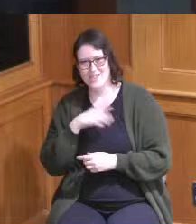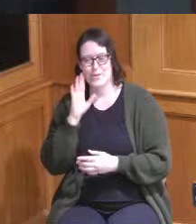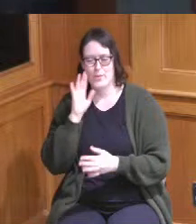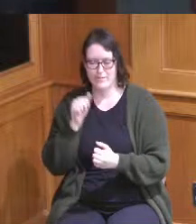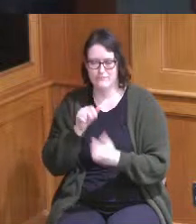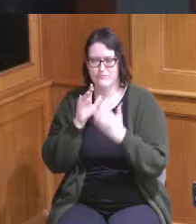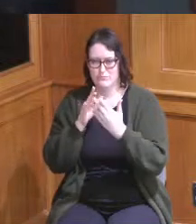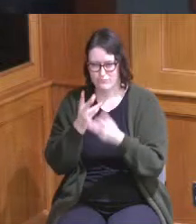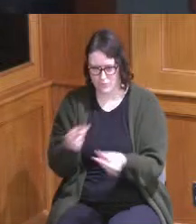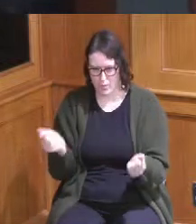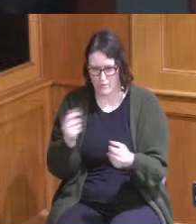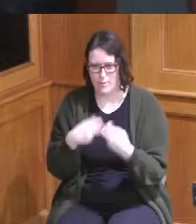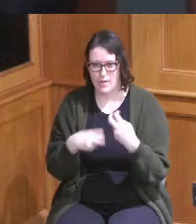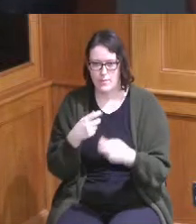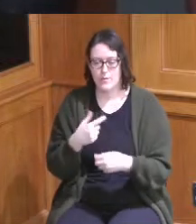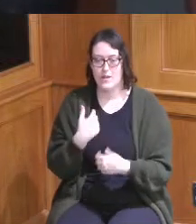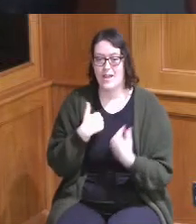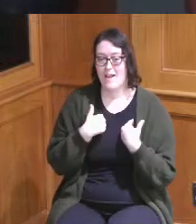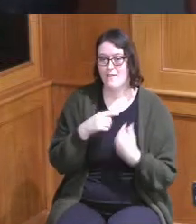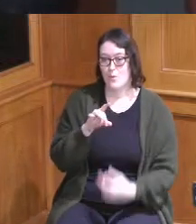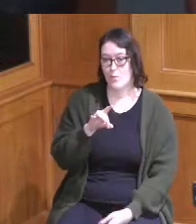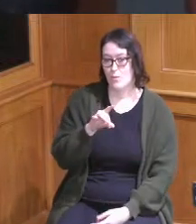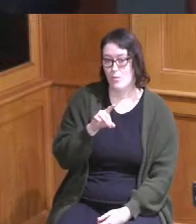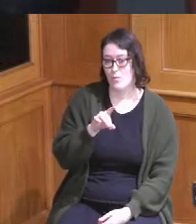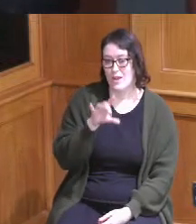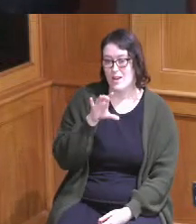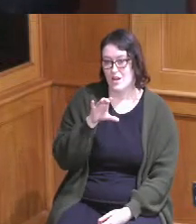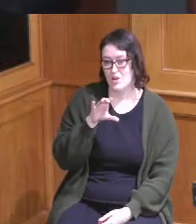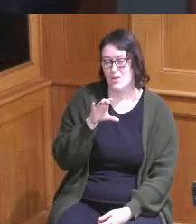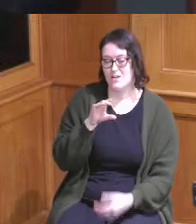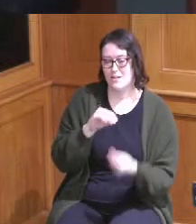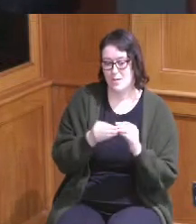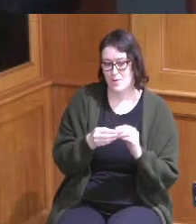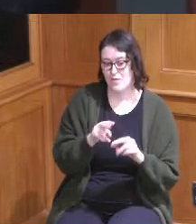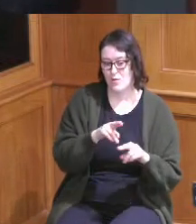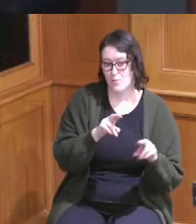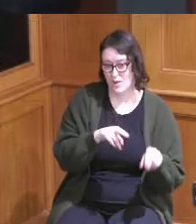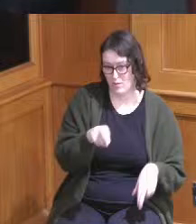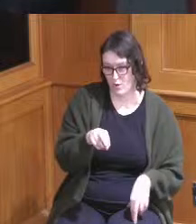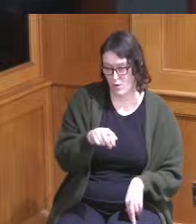issue. There's the 800 number that's been advertised for the railroad.